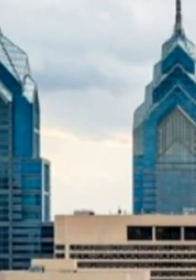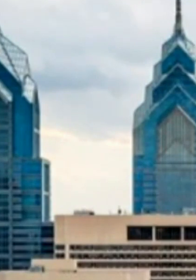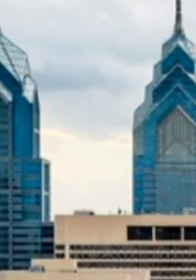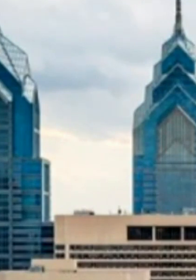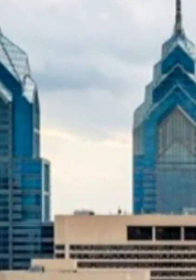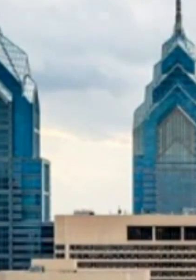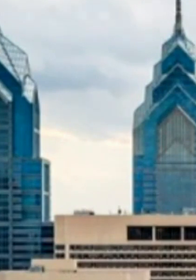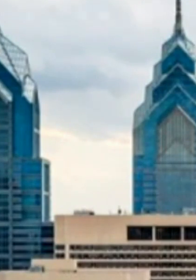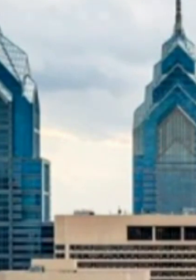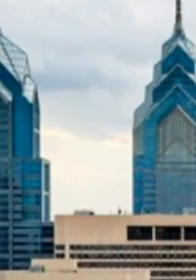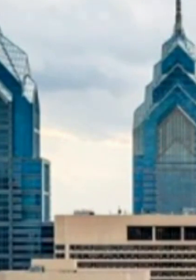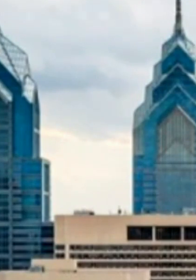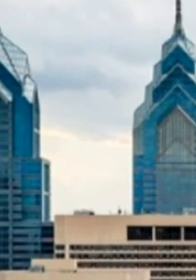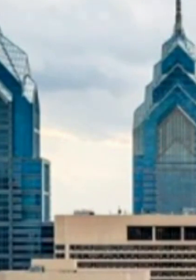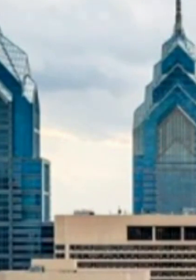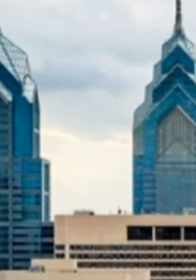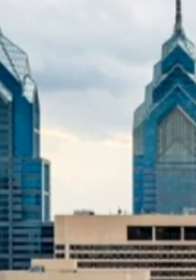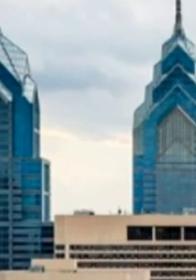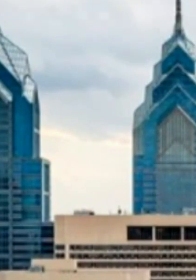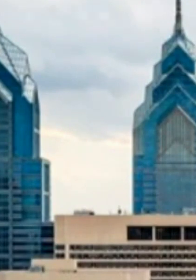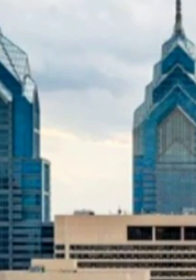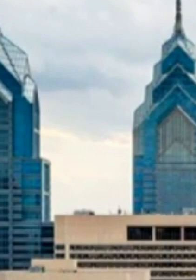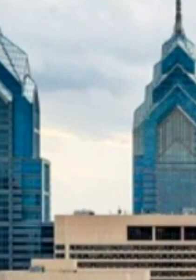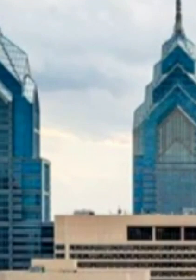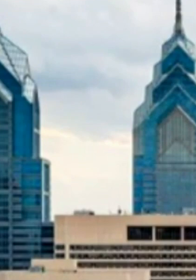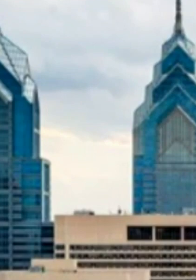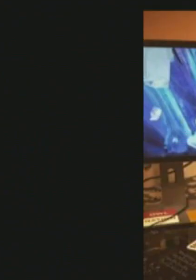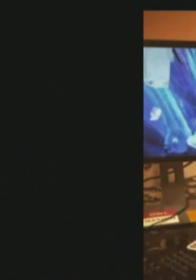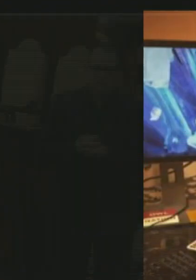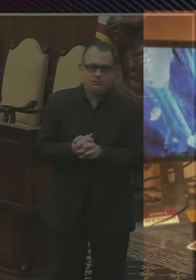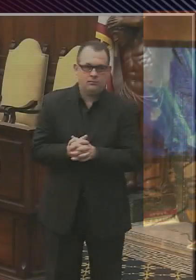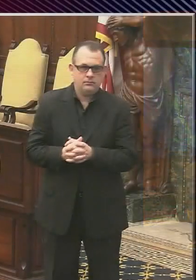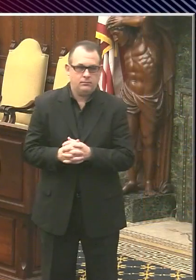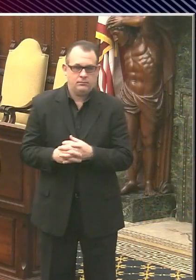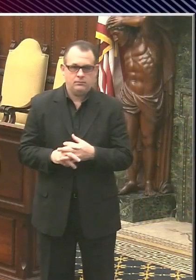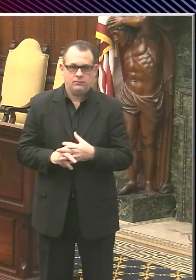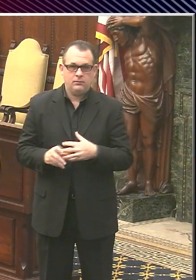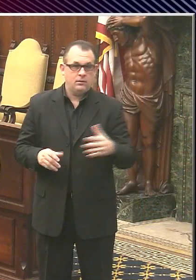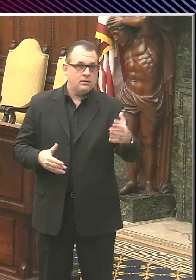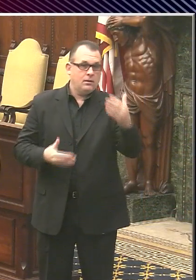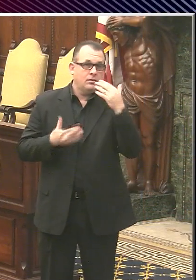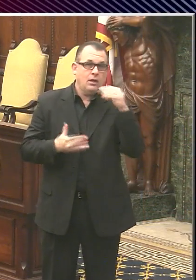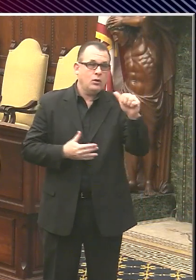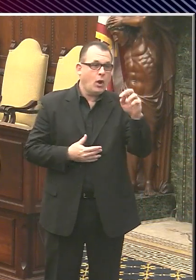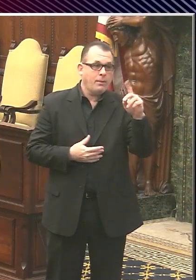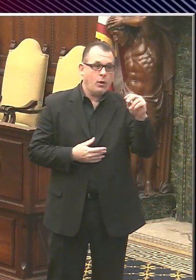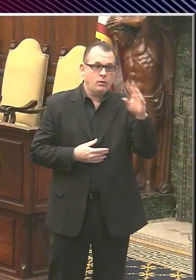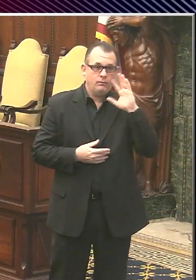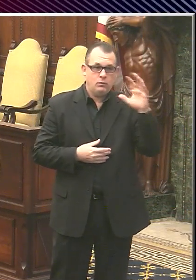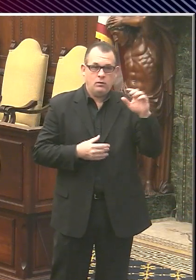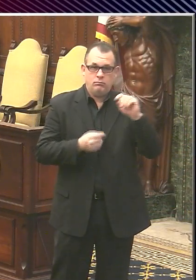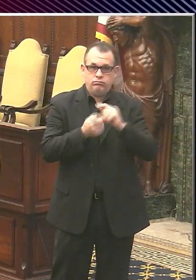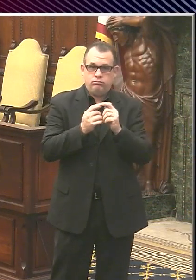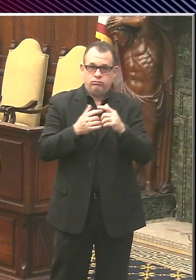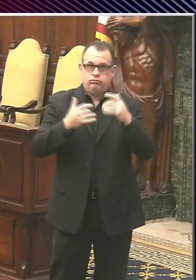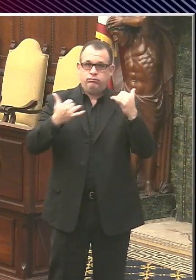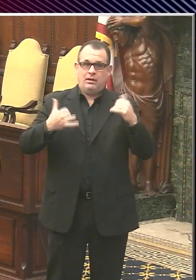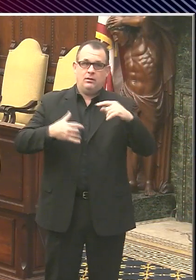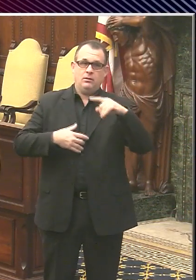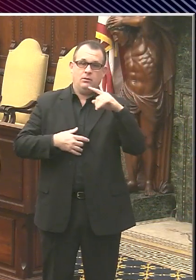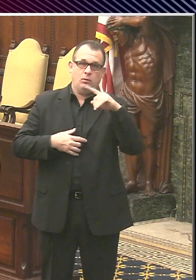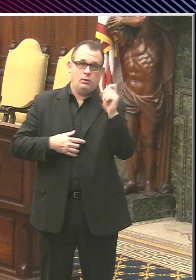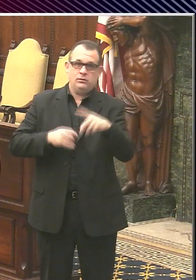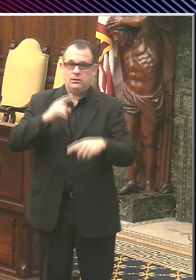Thank you, Armando. We'll now move to Q&A for members of the